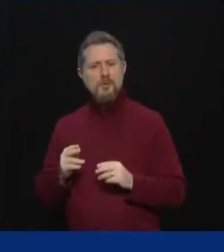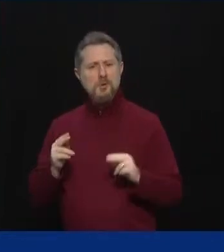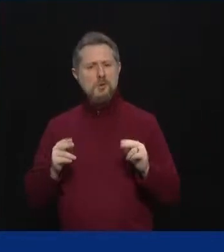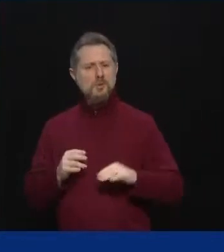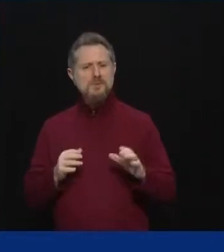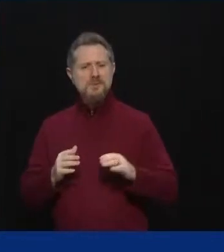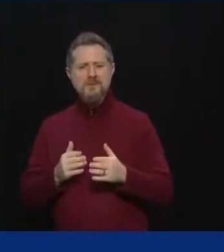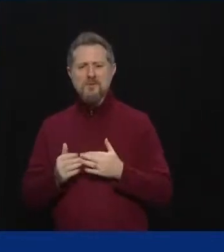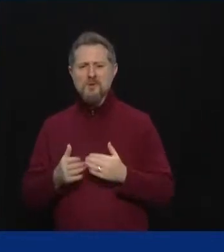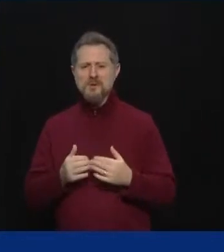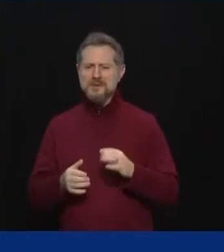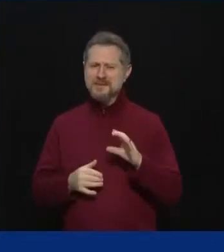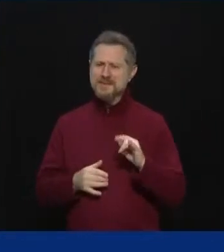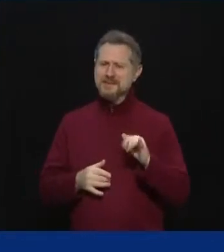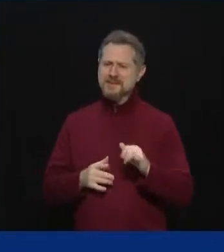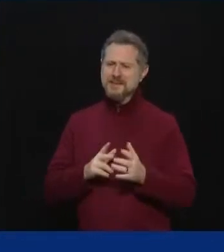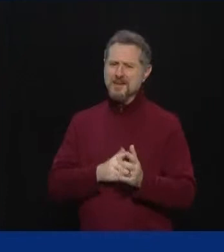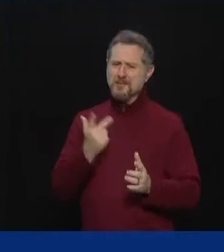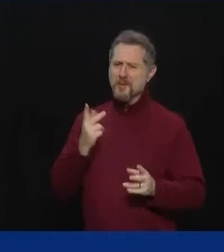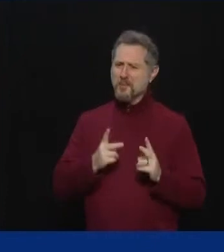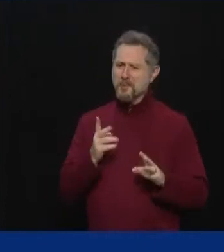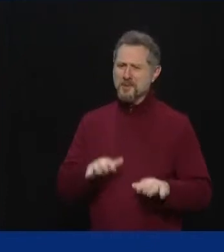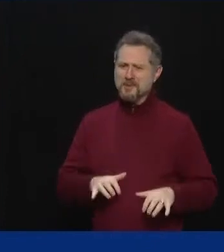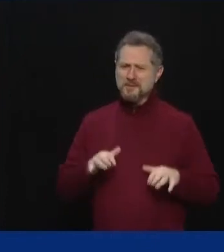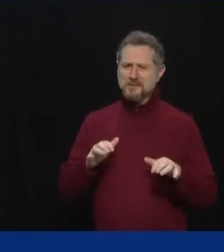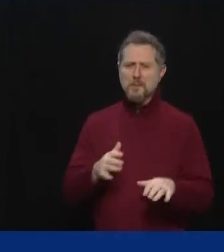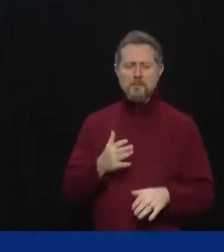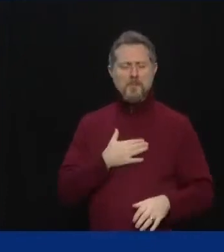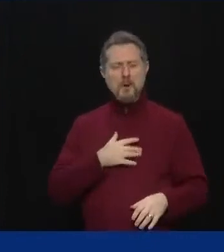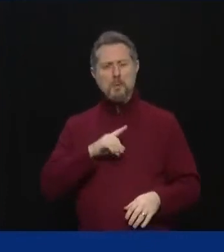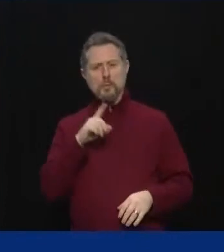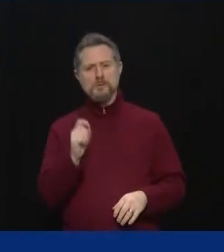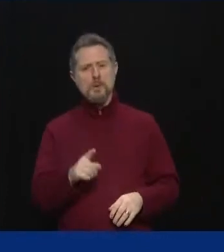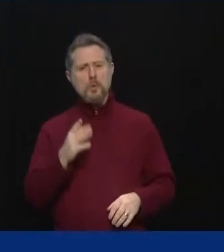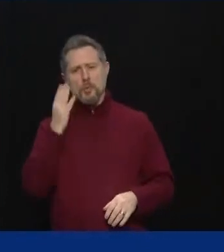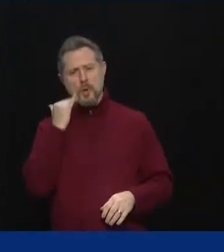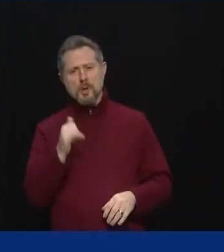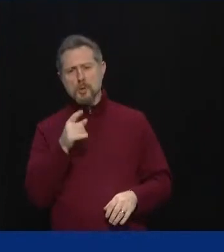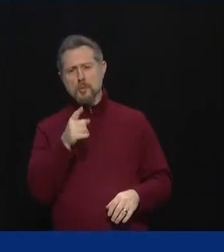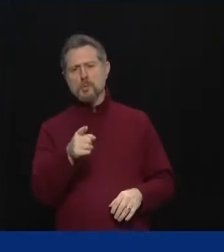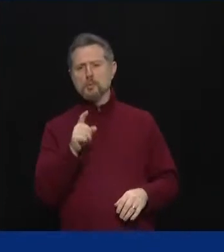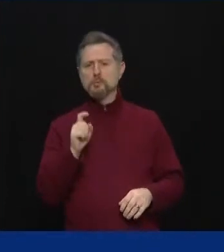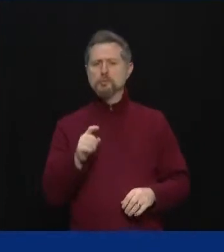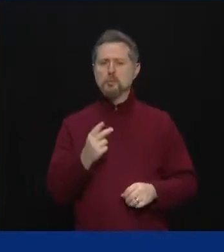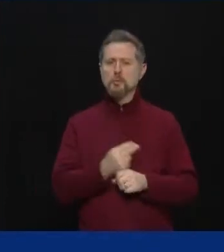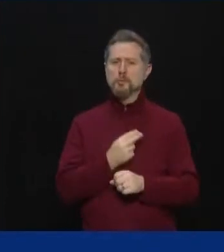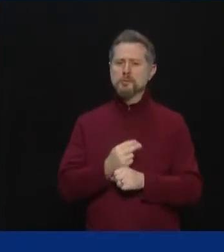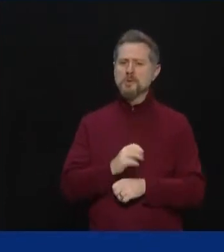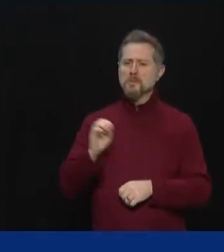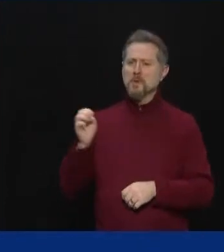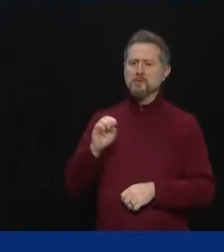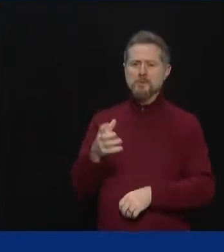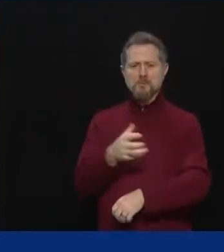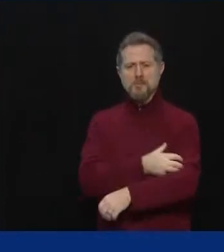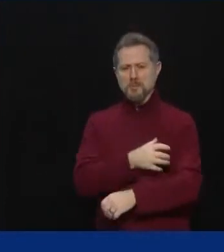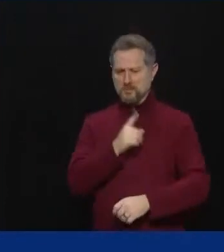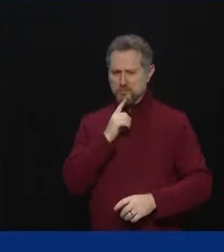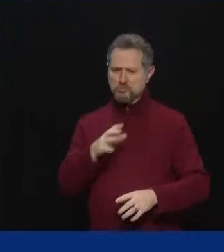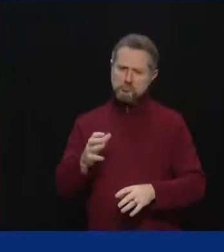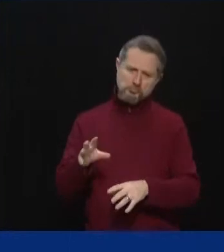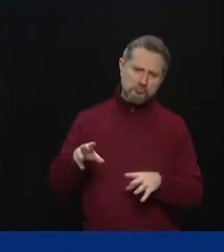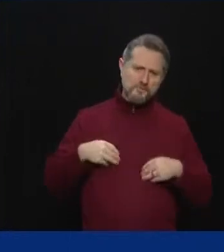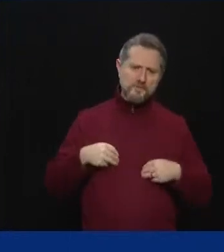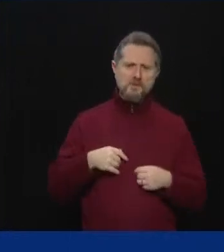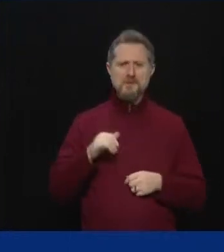city has triple the population. My question is, why don't you use your emergency powers that you assumed on November